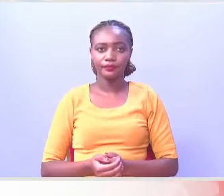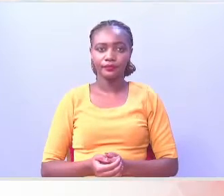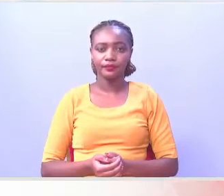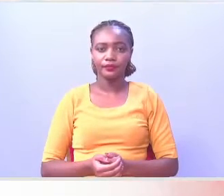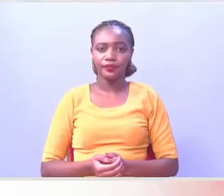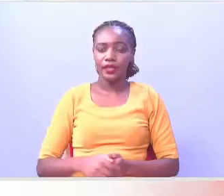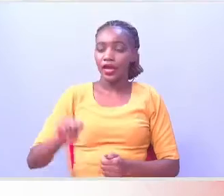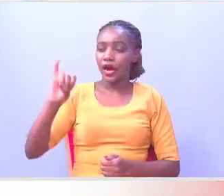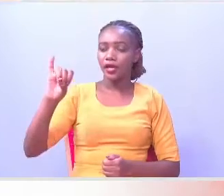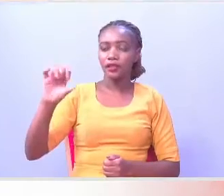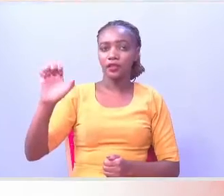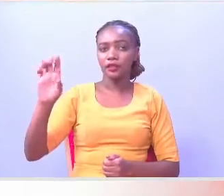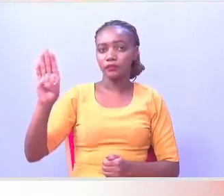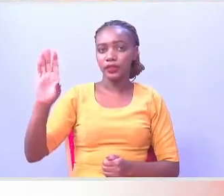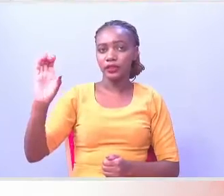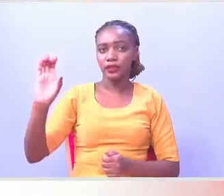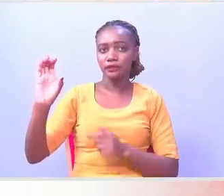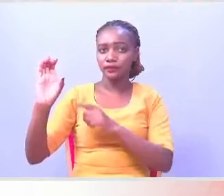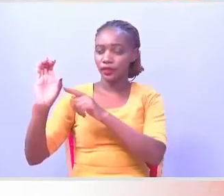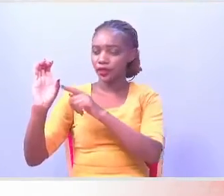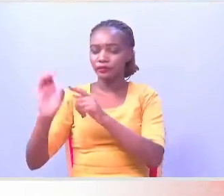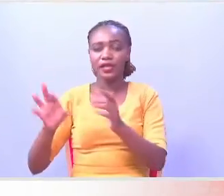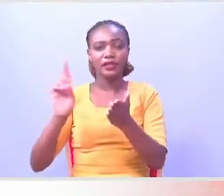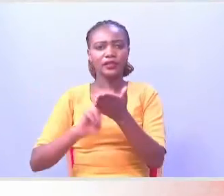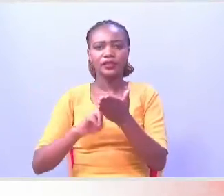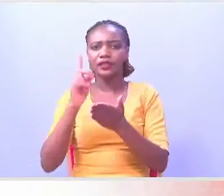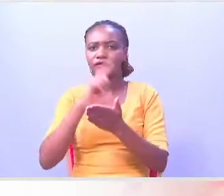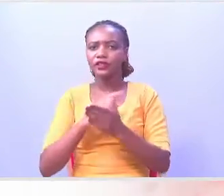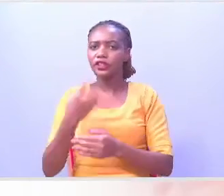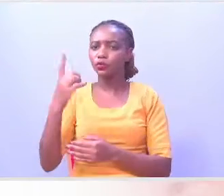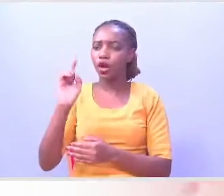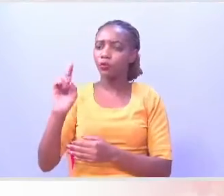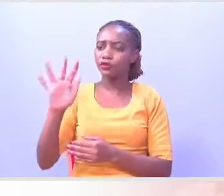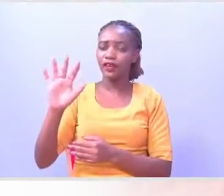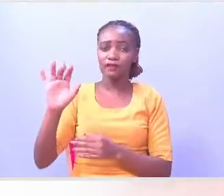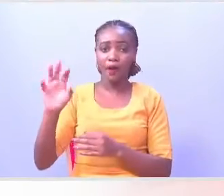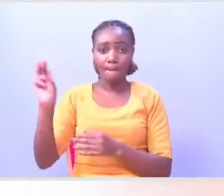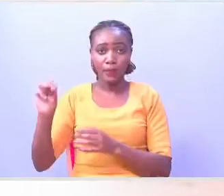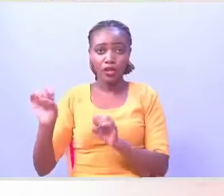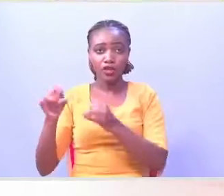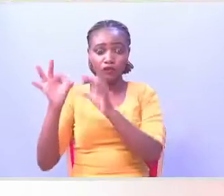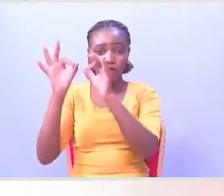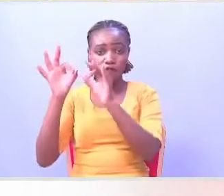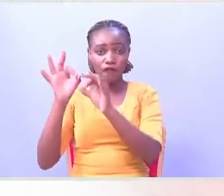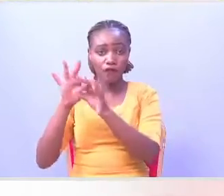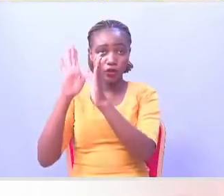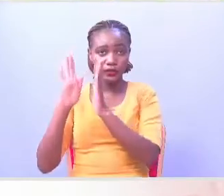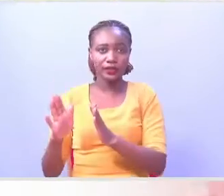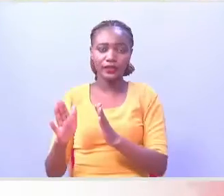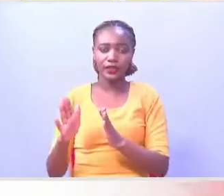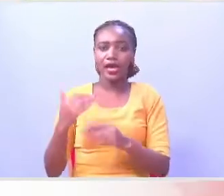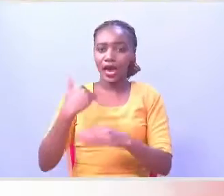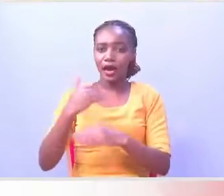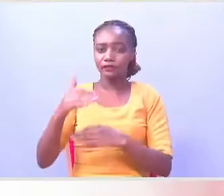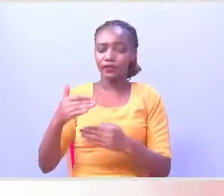The Independent Electoral and Boundaries Commission has registered 1.5 million new voters by close of its Enhanced